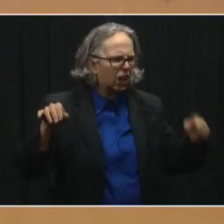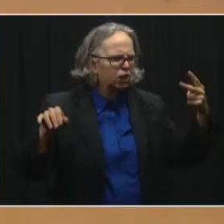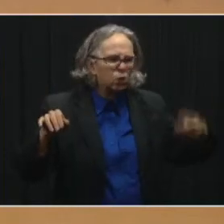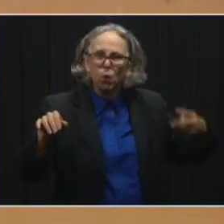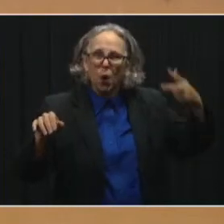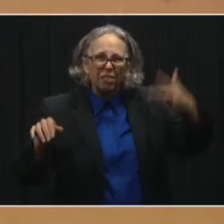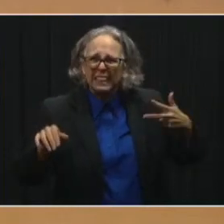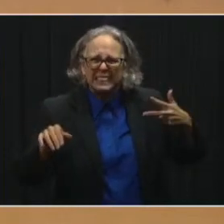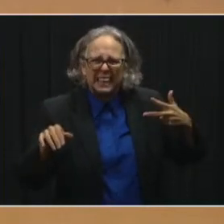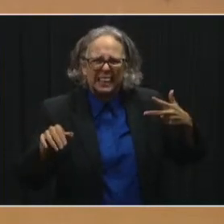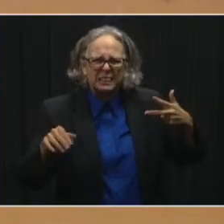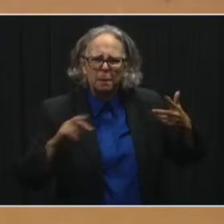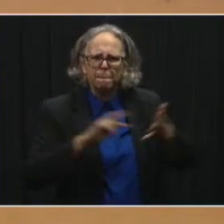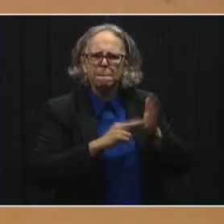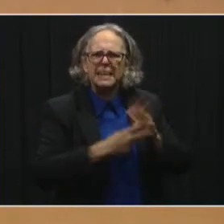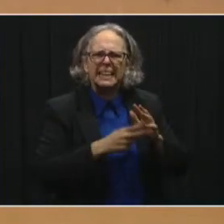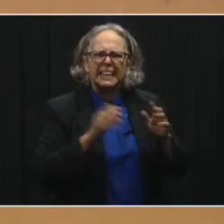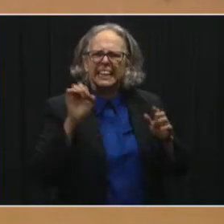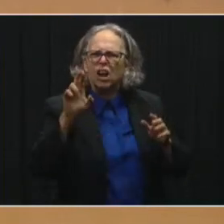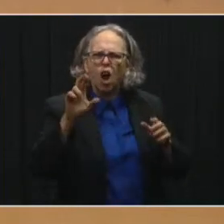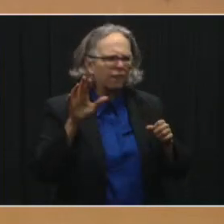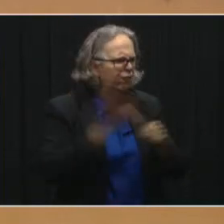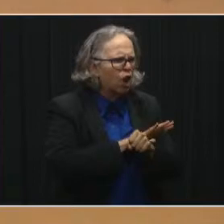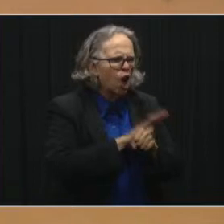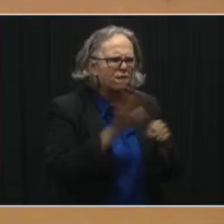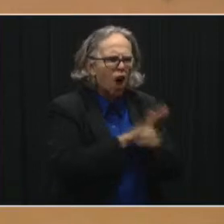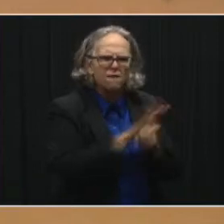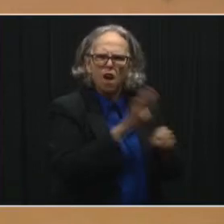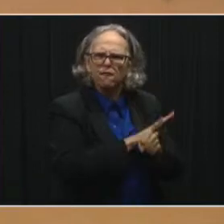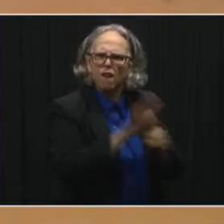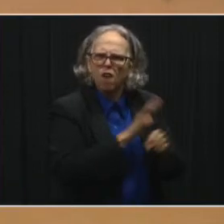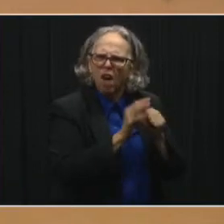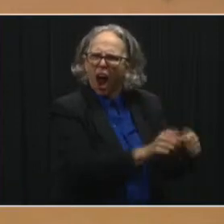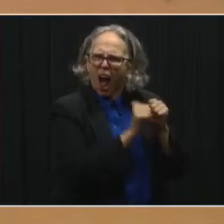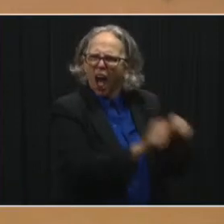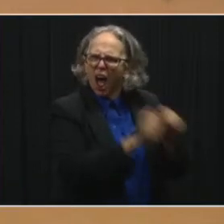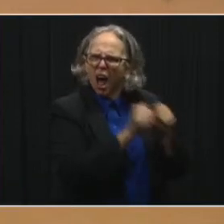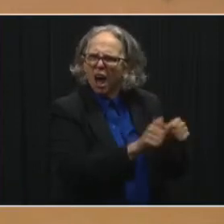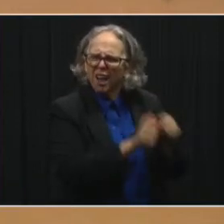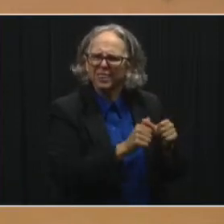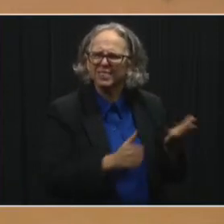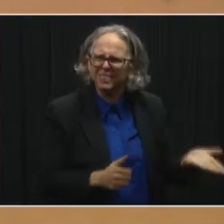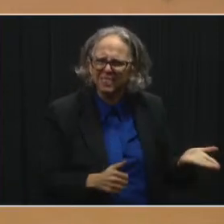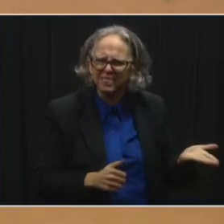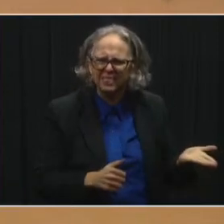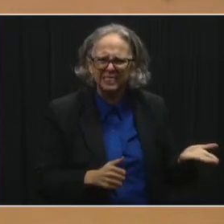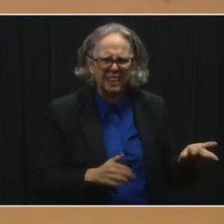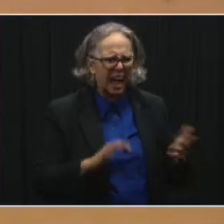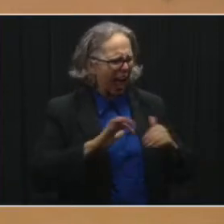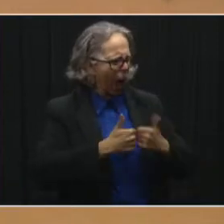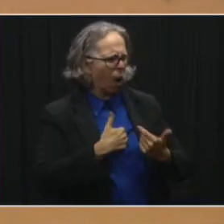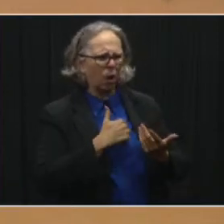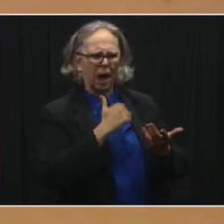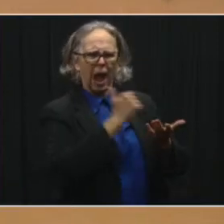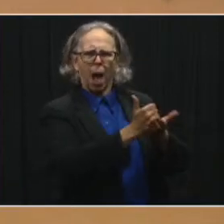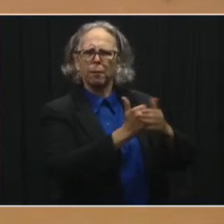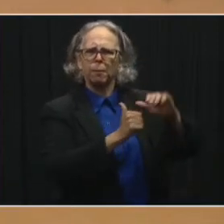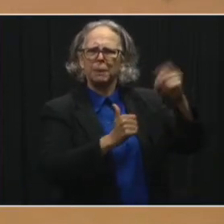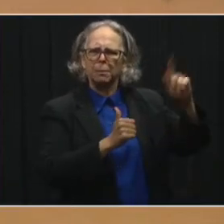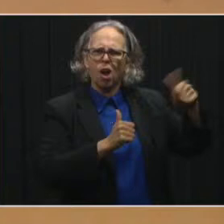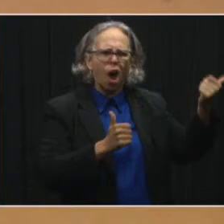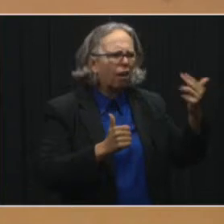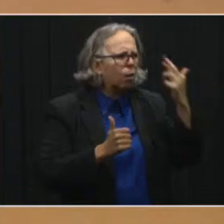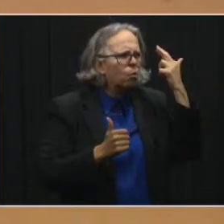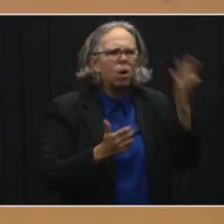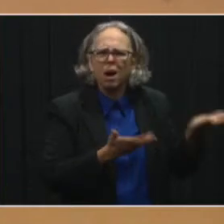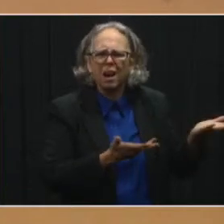on the floors, either discharged or transferred, that gives us less capability of taking care of those patients that